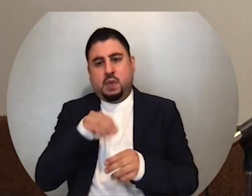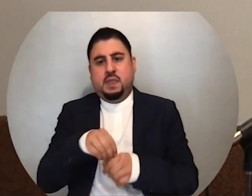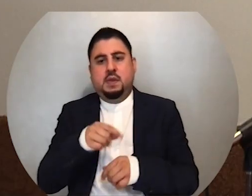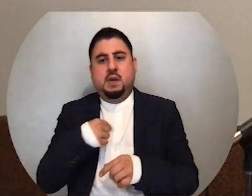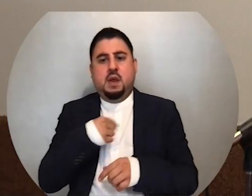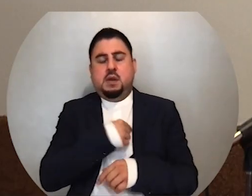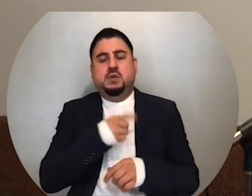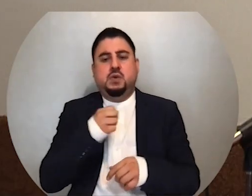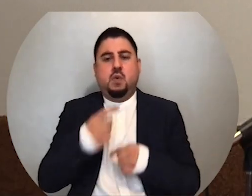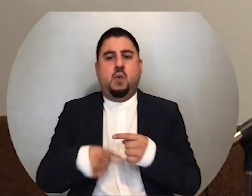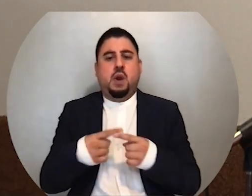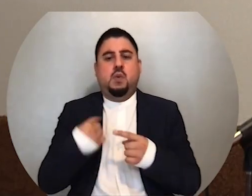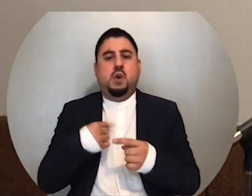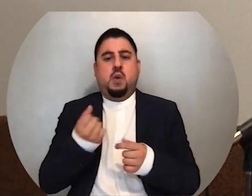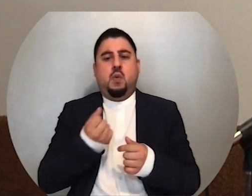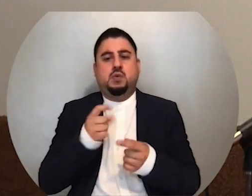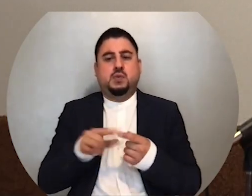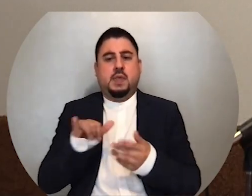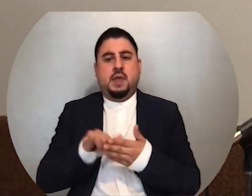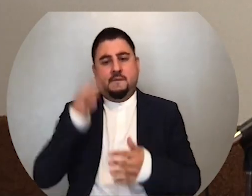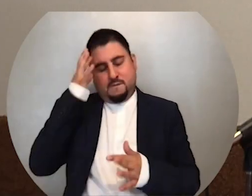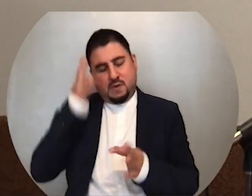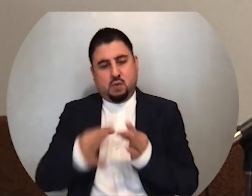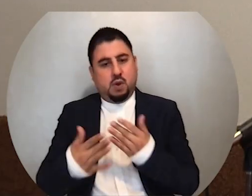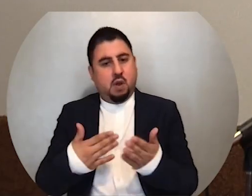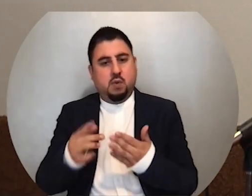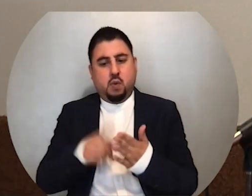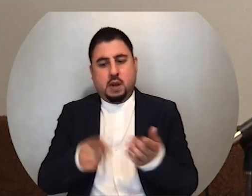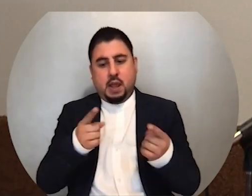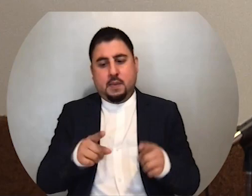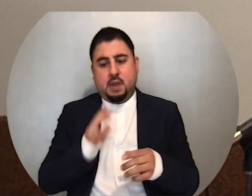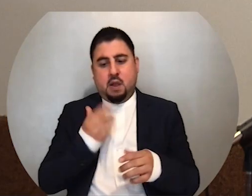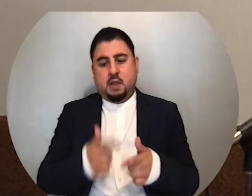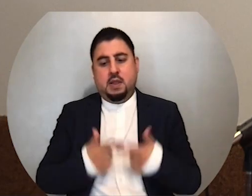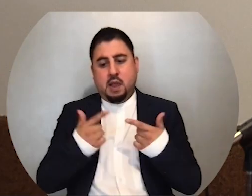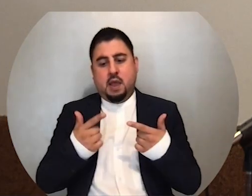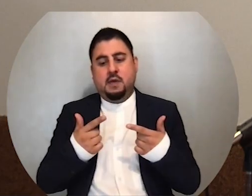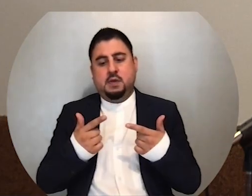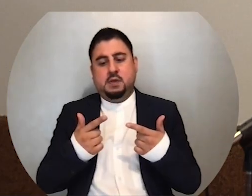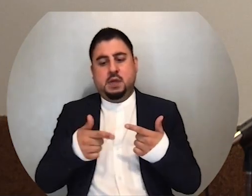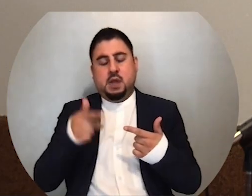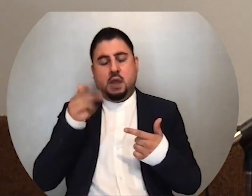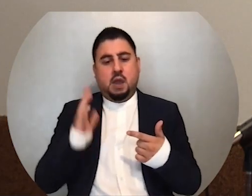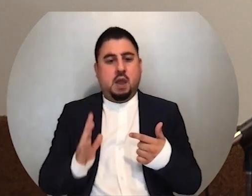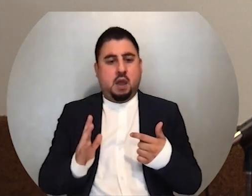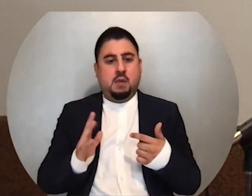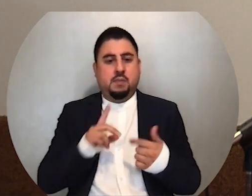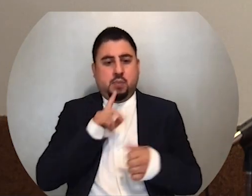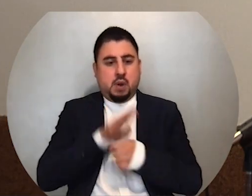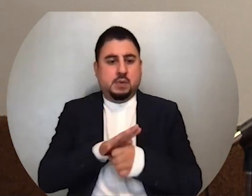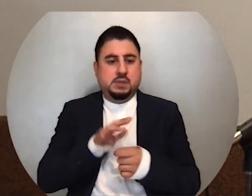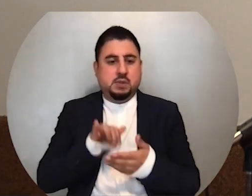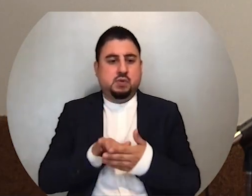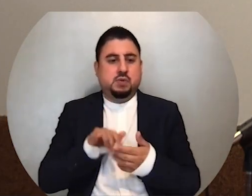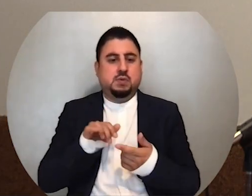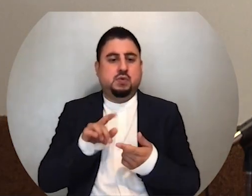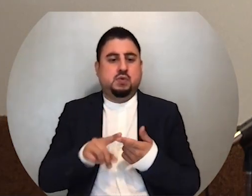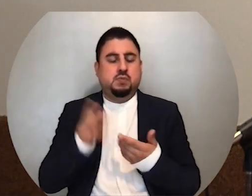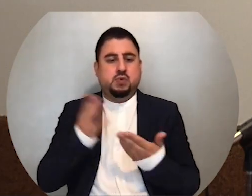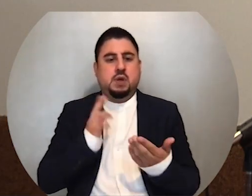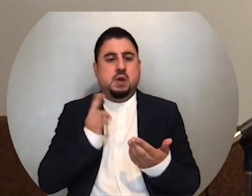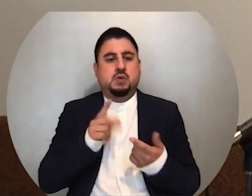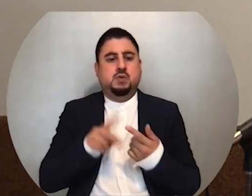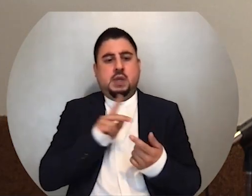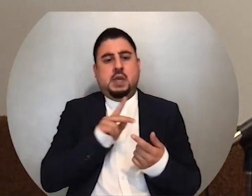us. And so when we hold on to that faith, regardless of what happens in our lives, God promises to bring us to